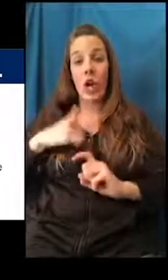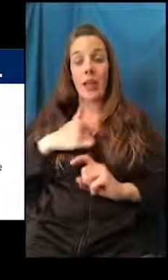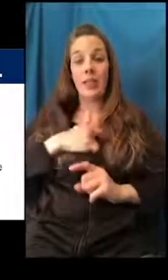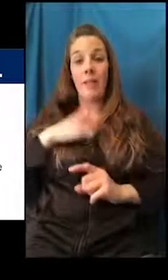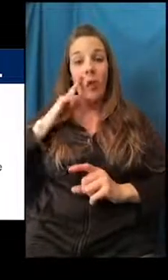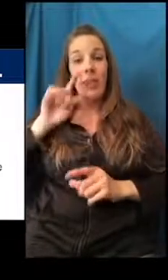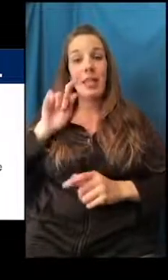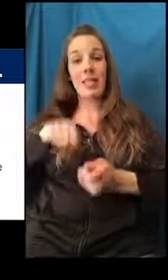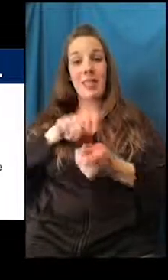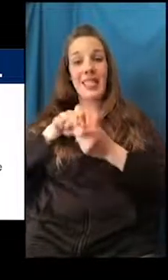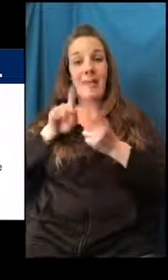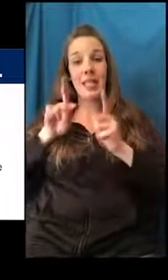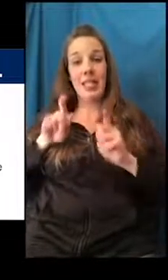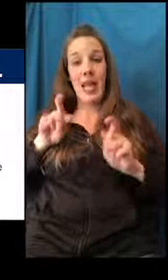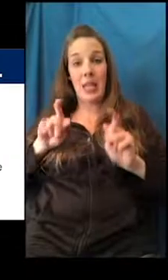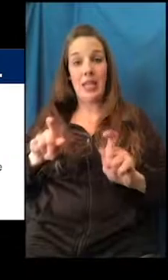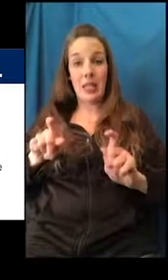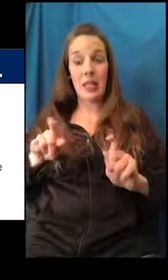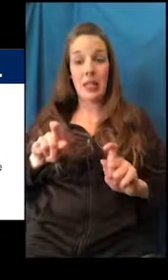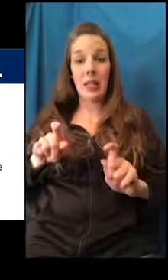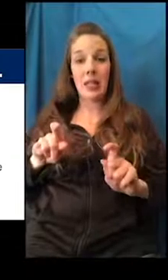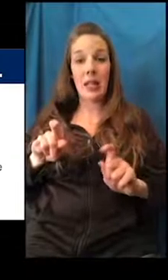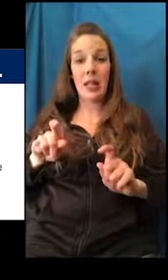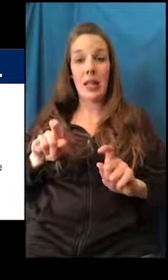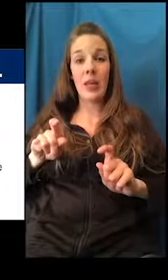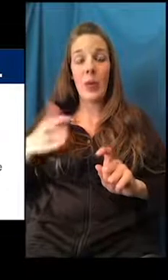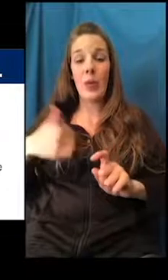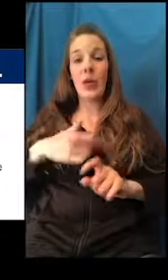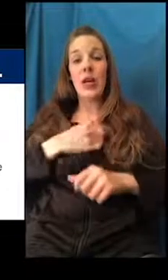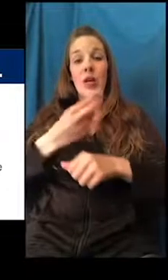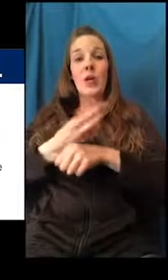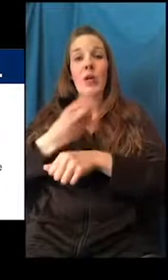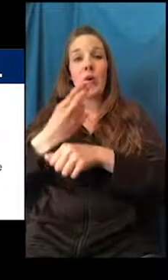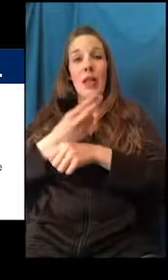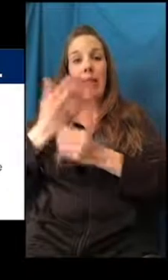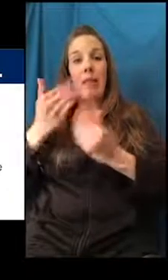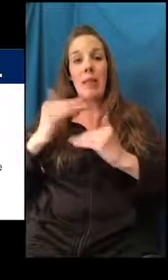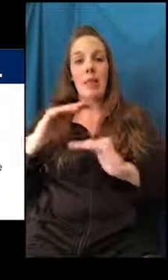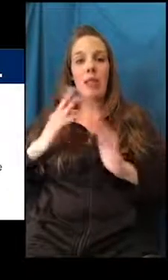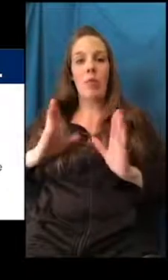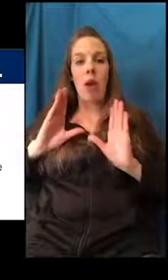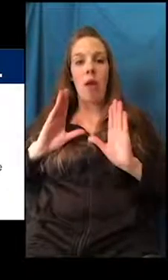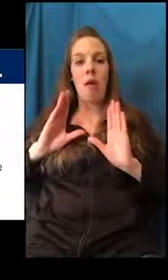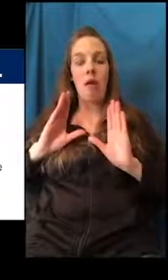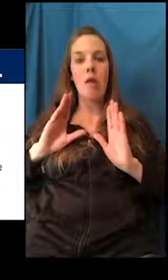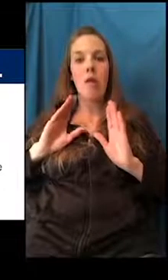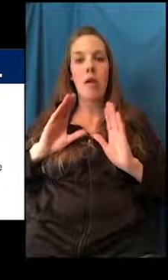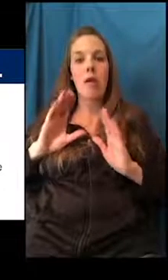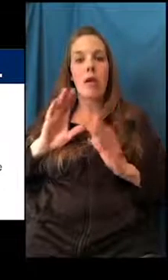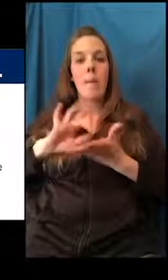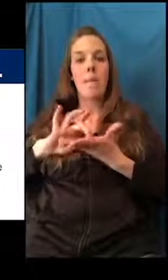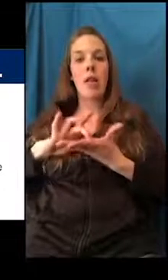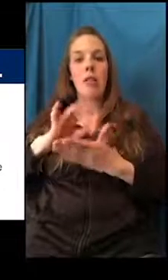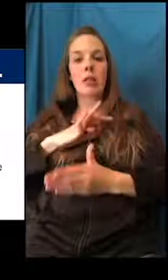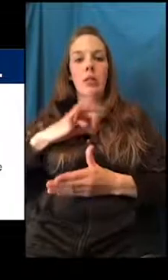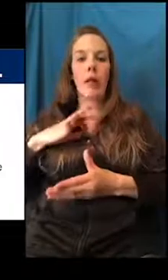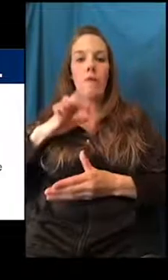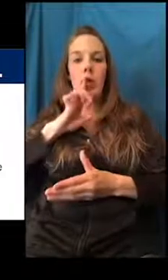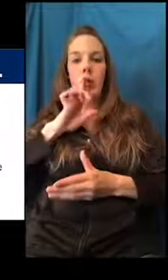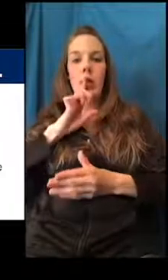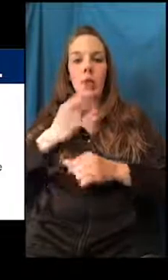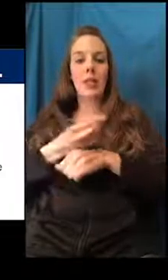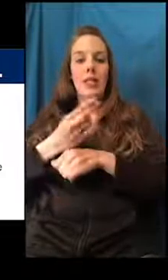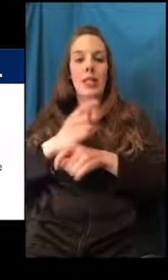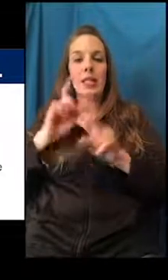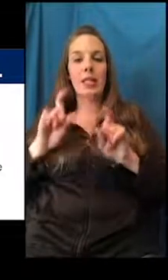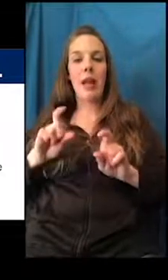test, and we're using this in a limited way. Our medical staff really use this test before